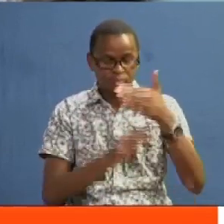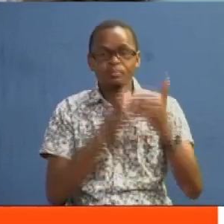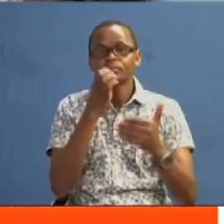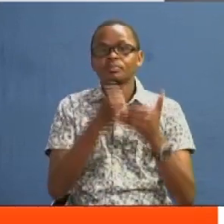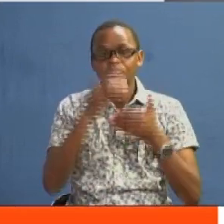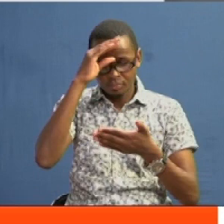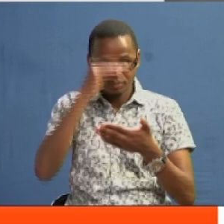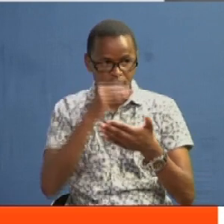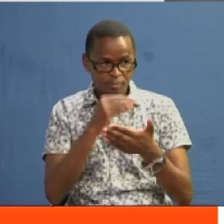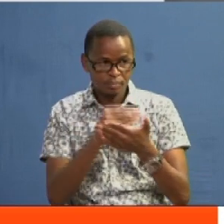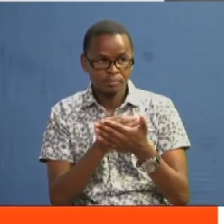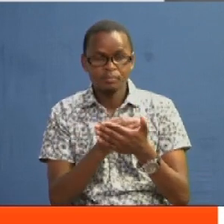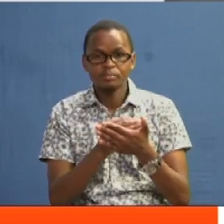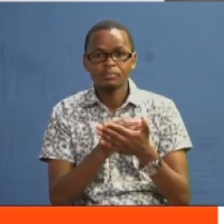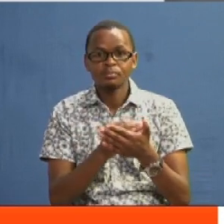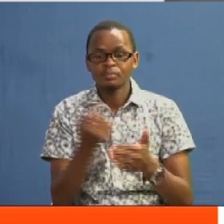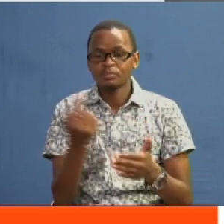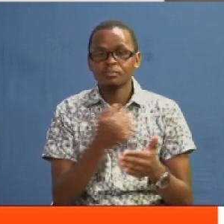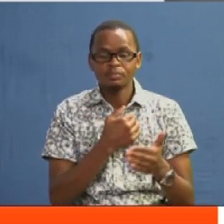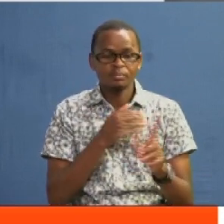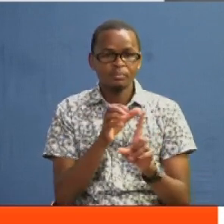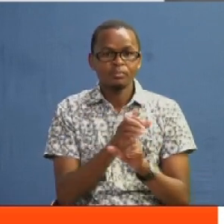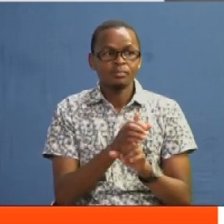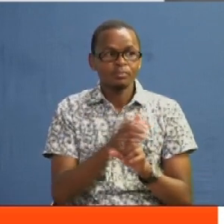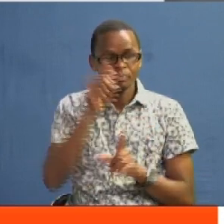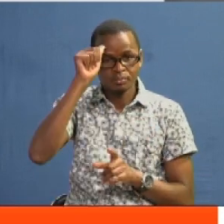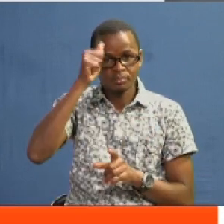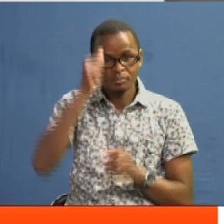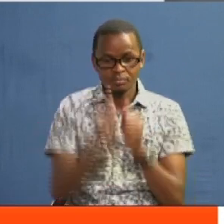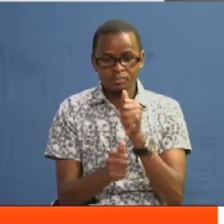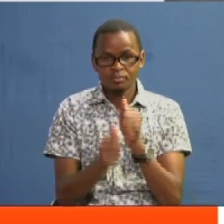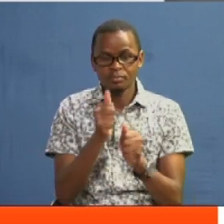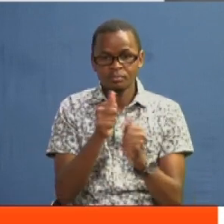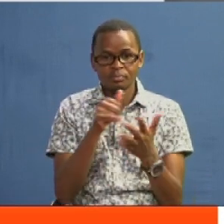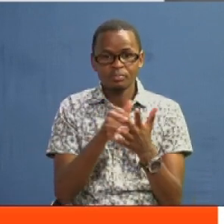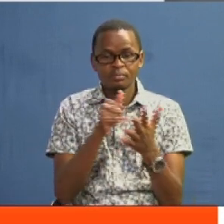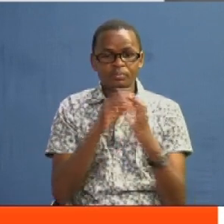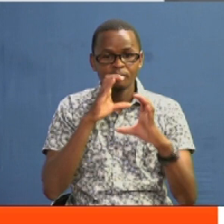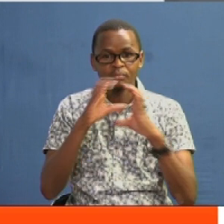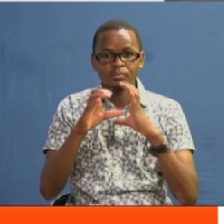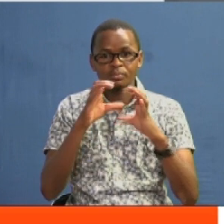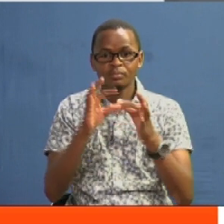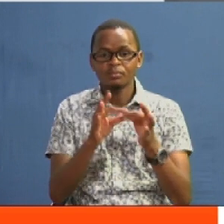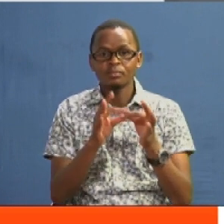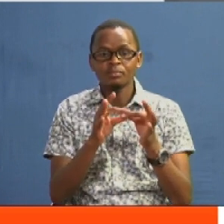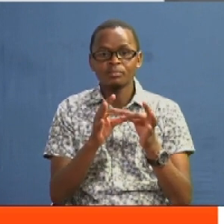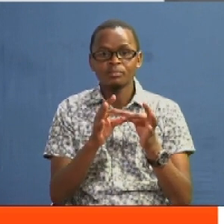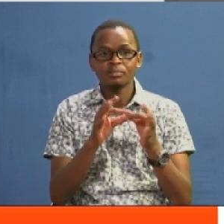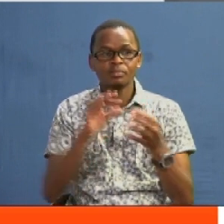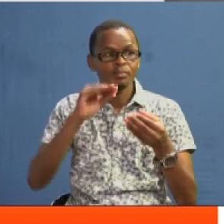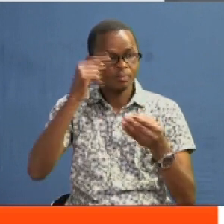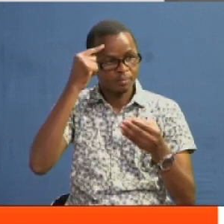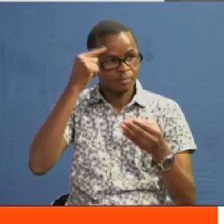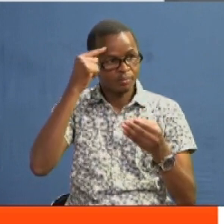learning period, every learner should have achieved competences, which includes communication and collaboration, critical thinking